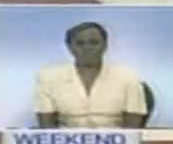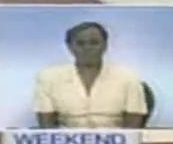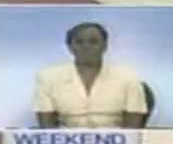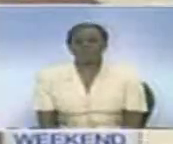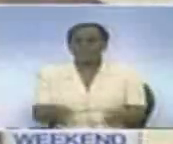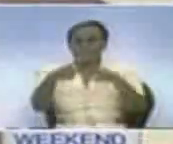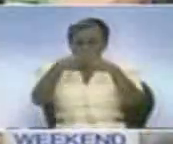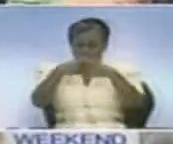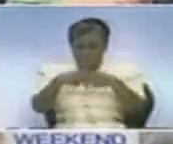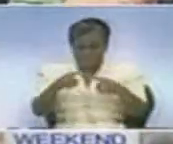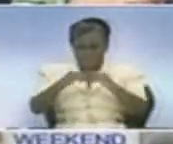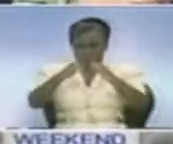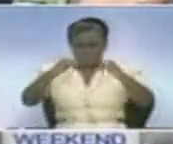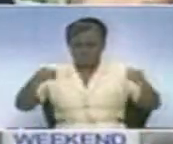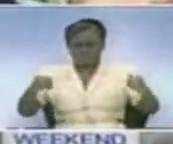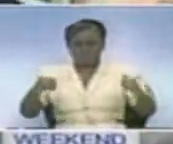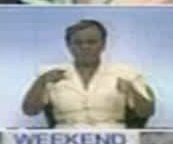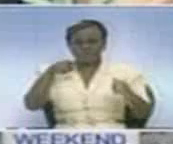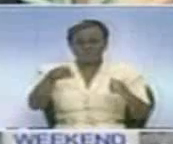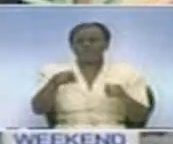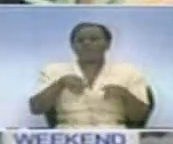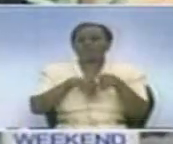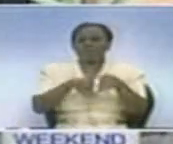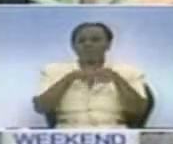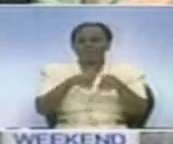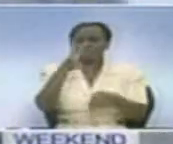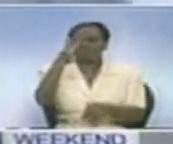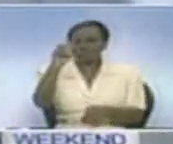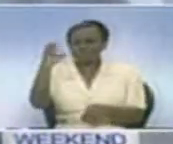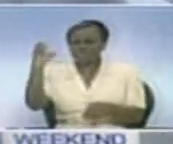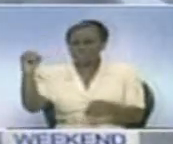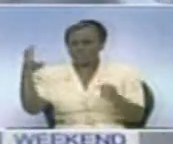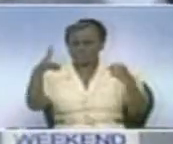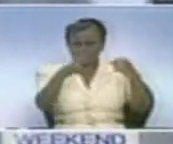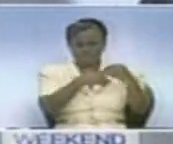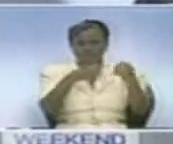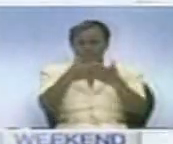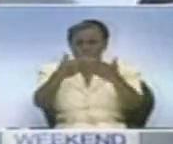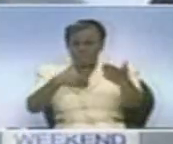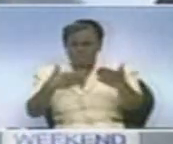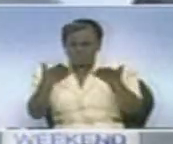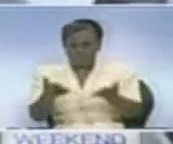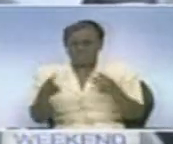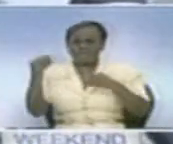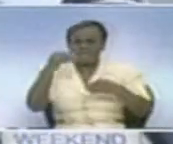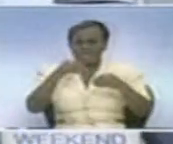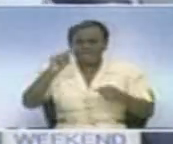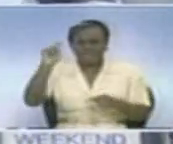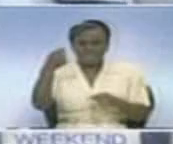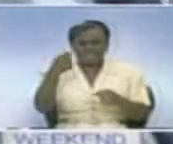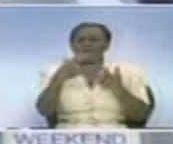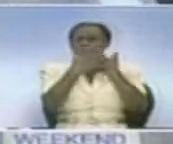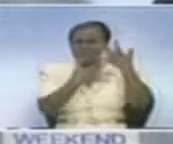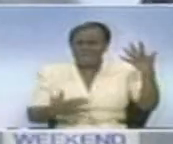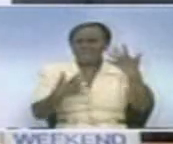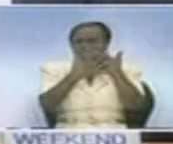But they split again, each rolling away with a huge following in 2007, ahead of what turned out to be Kenya's bloodiest